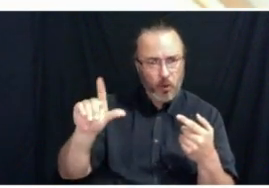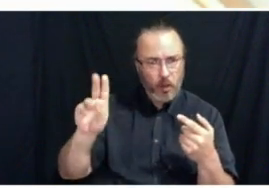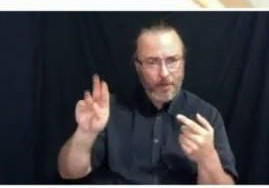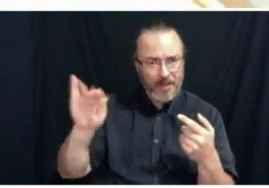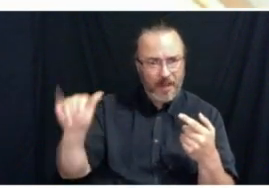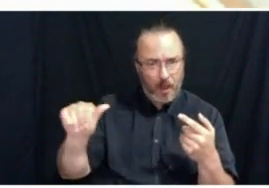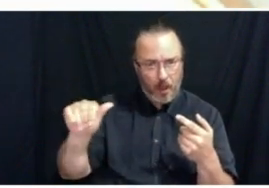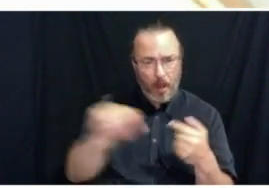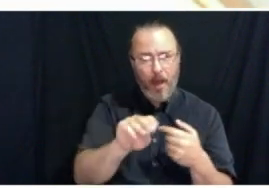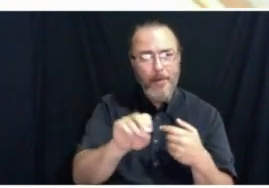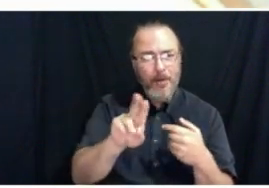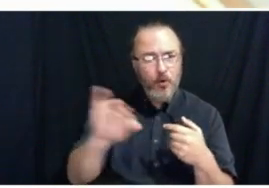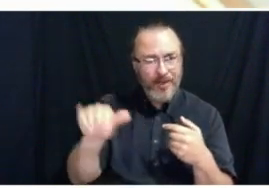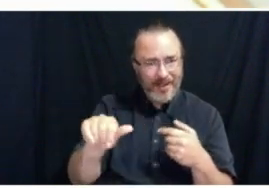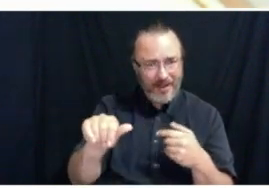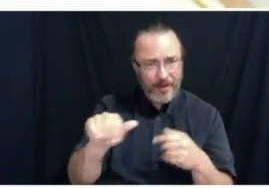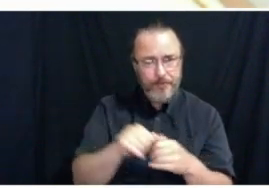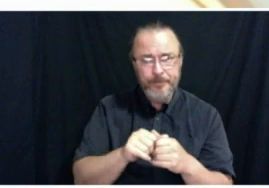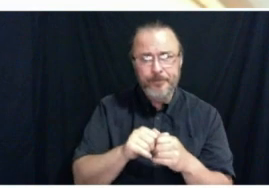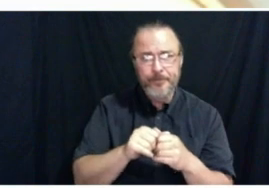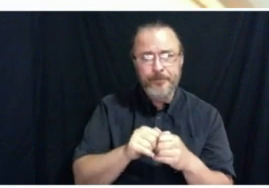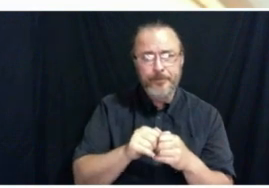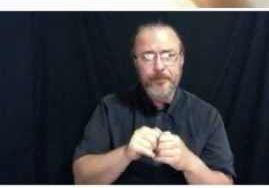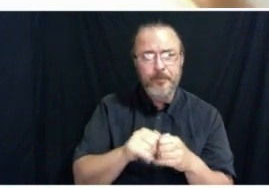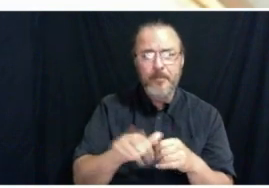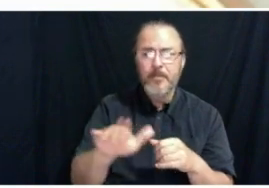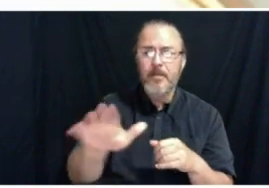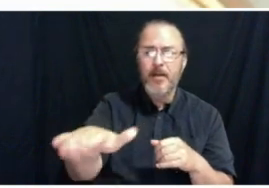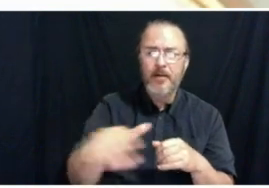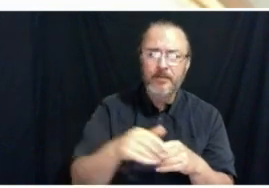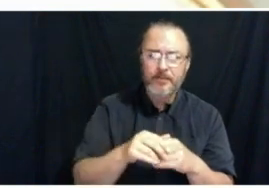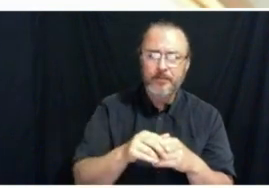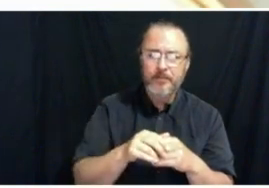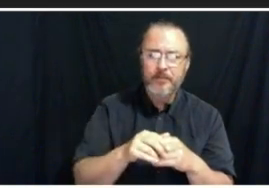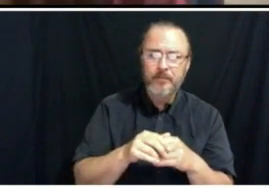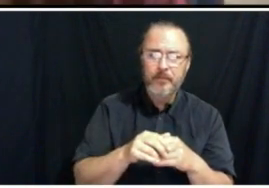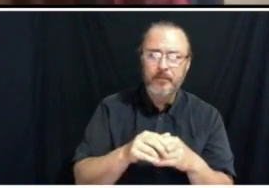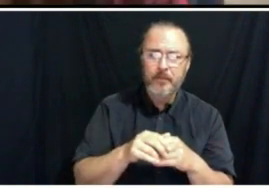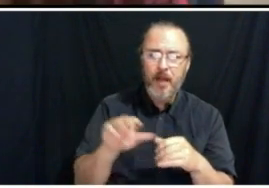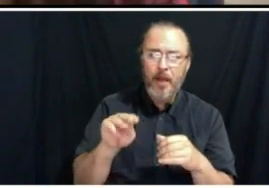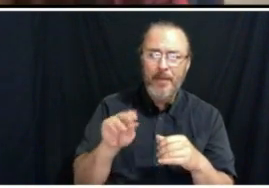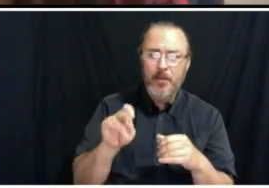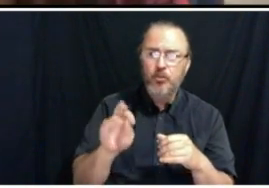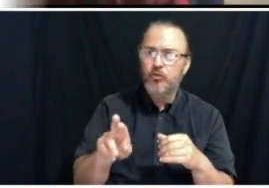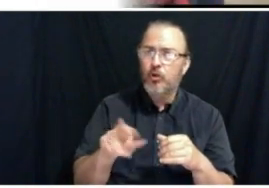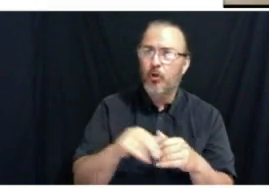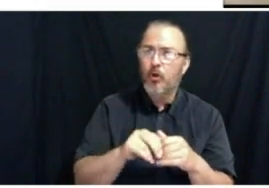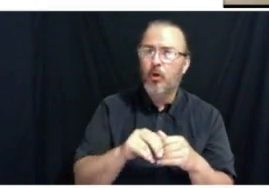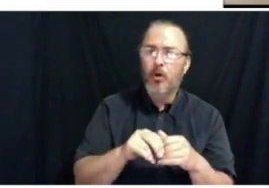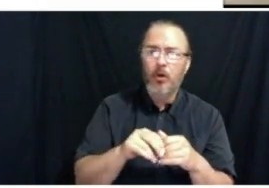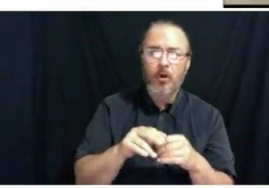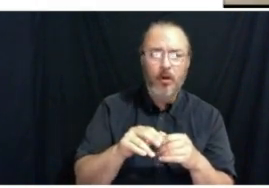Victoria Angulo. So, Minister Angulo, under your leadership, of